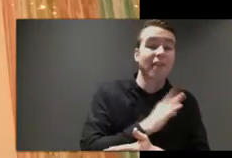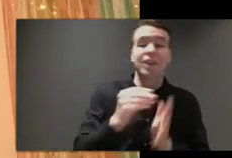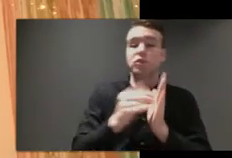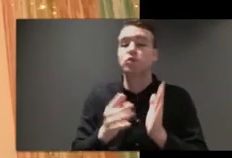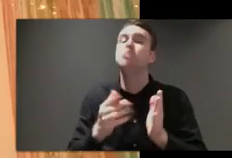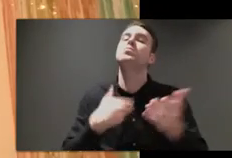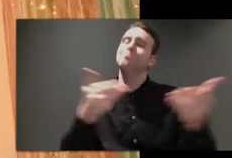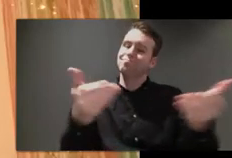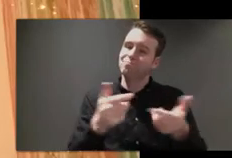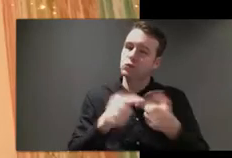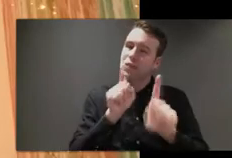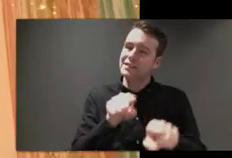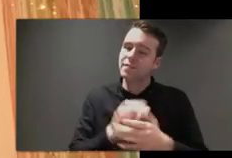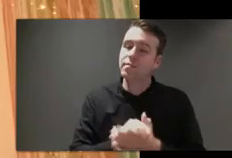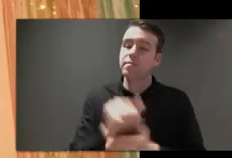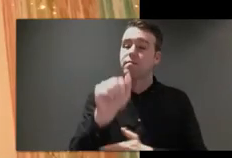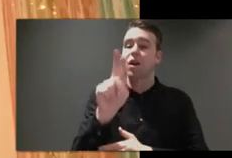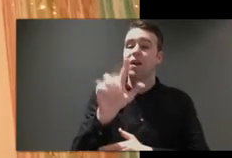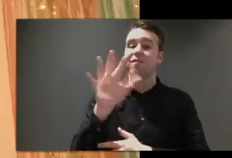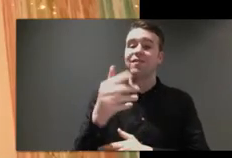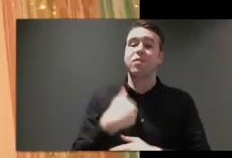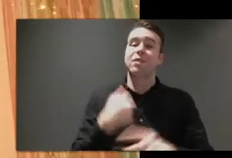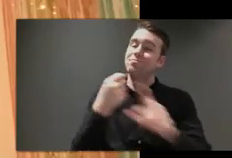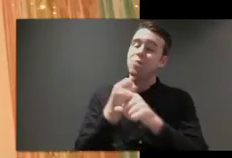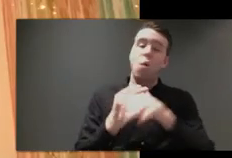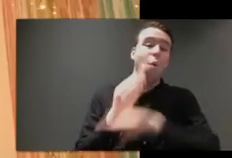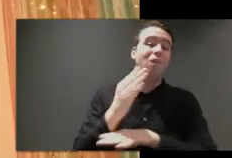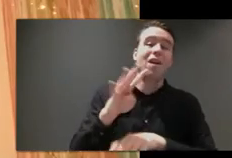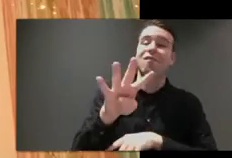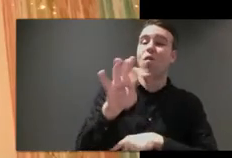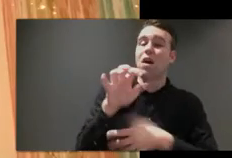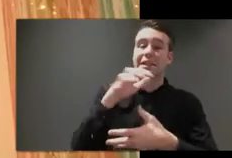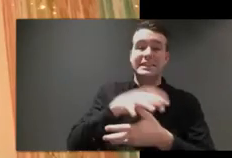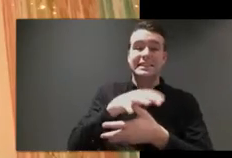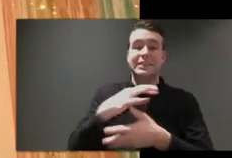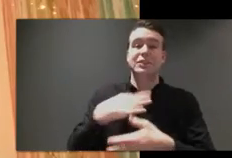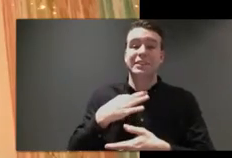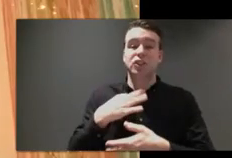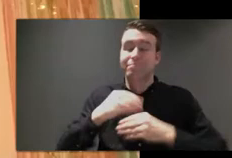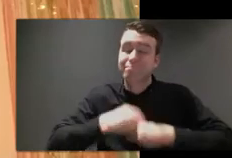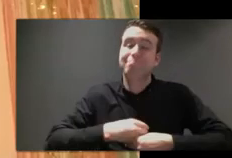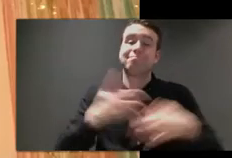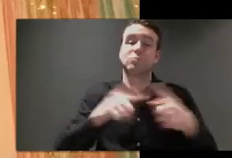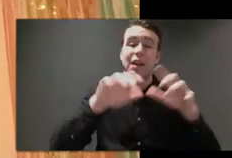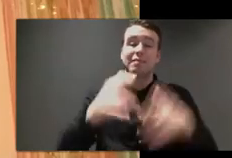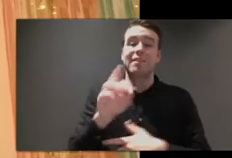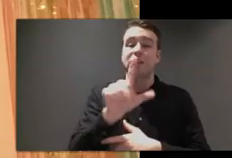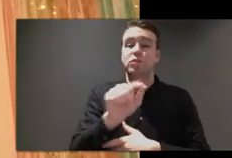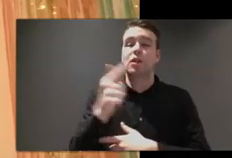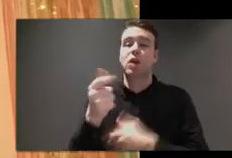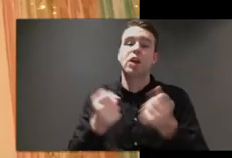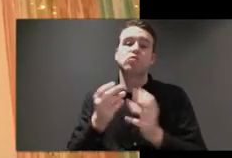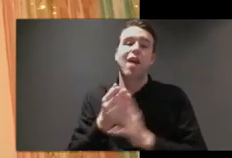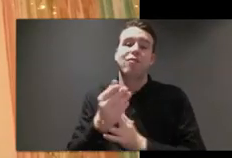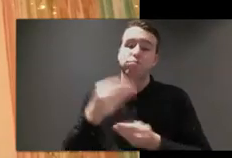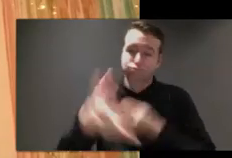attend. On August 5th, we passed over 400 senior t-shirts to the class of 2021 in a drive-through